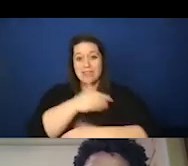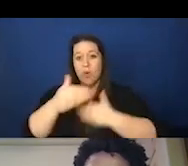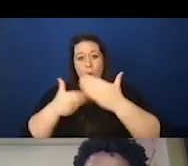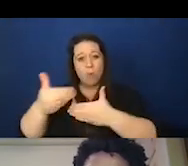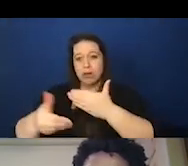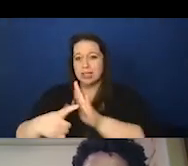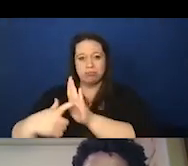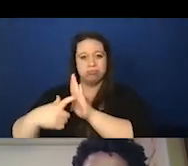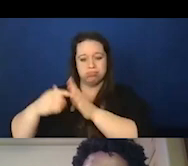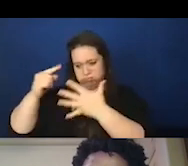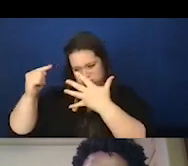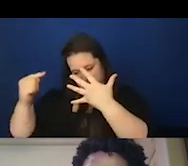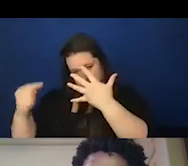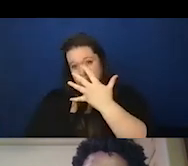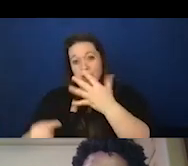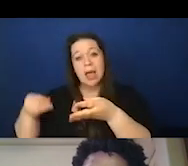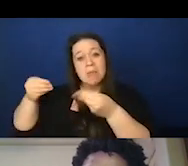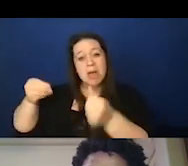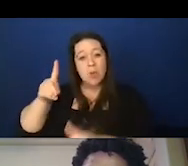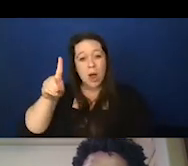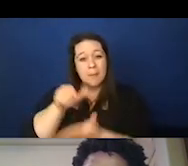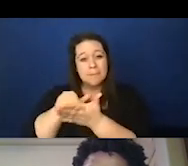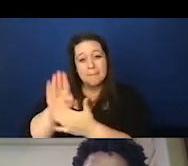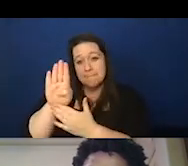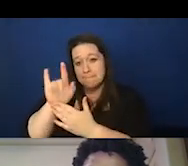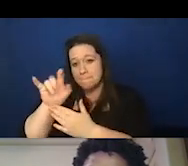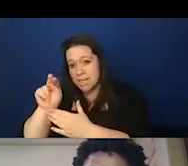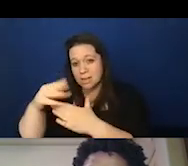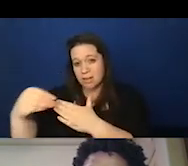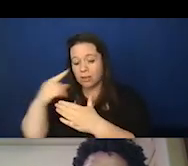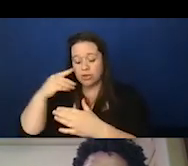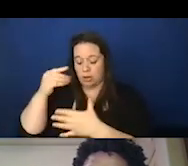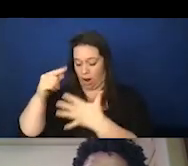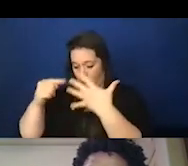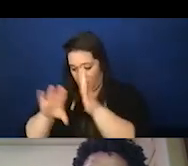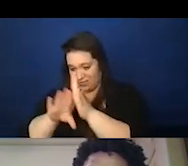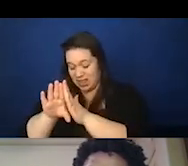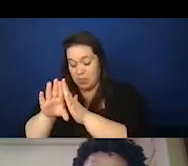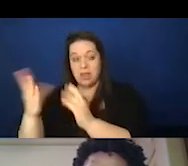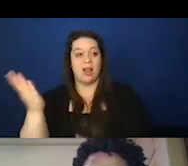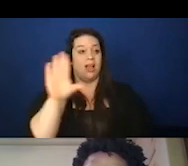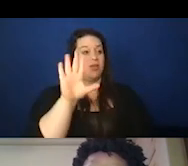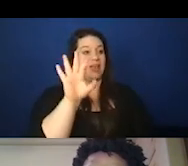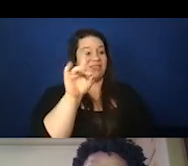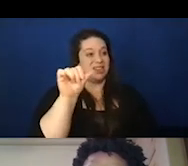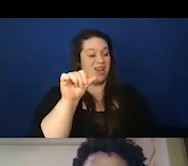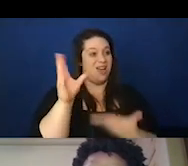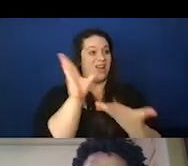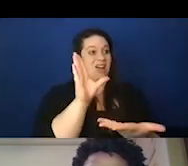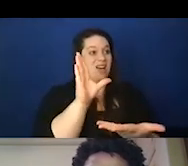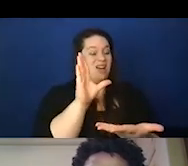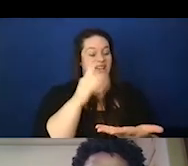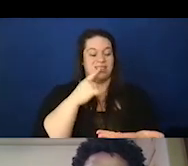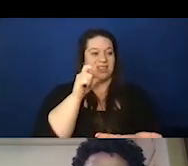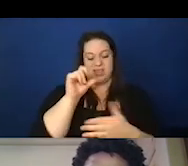And there's they spend about $1 billion putting it through all the steps. And then you may get in front of the FDA and say, this doesn't work, the study didn't work, and you